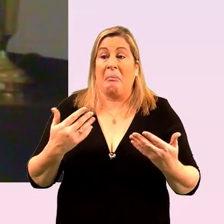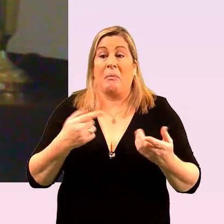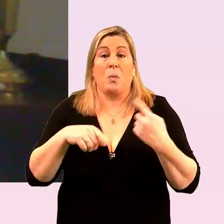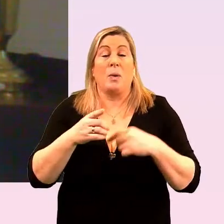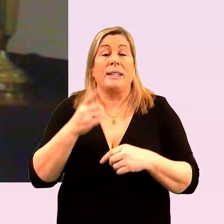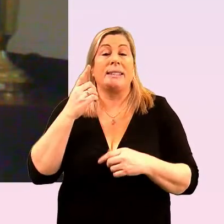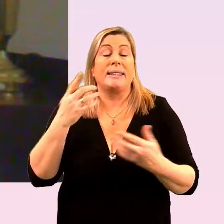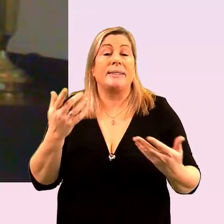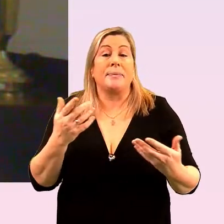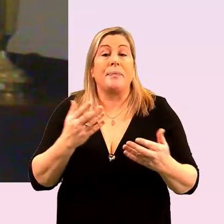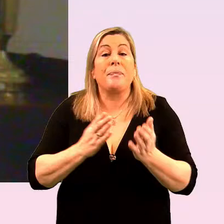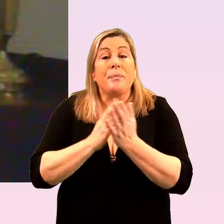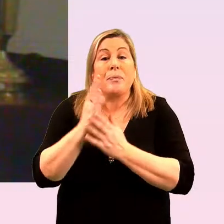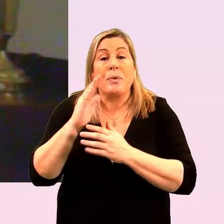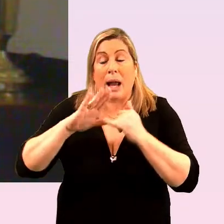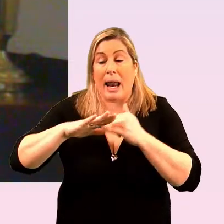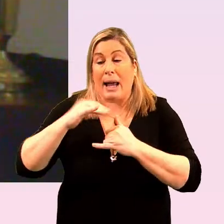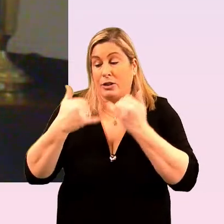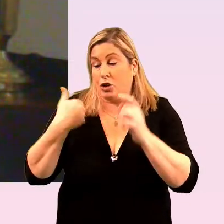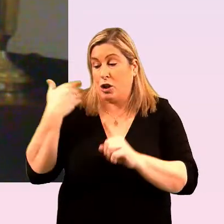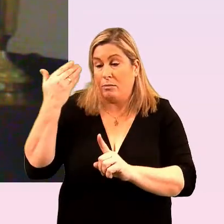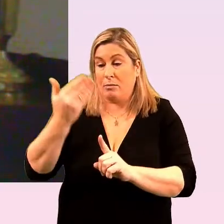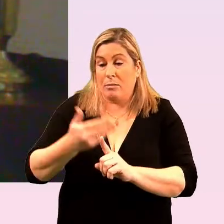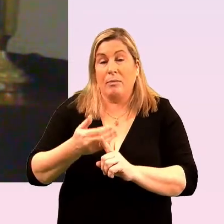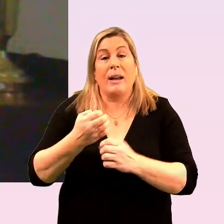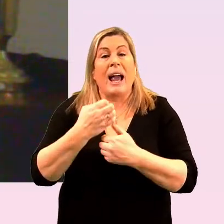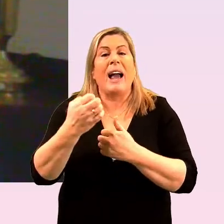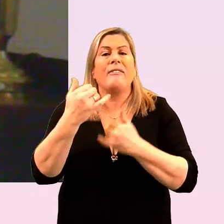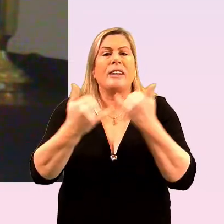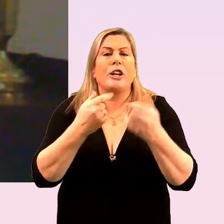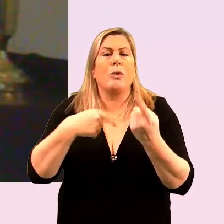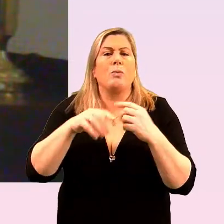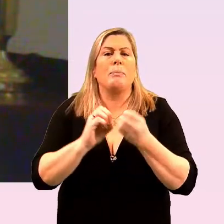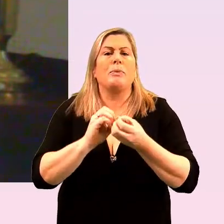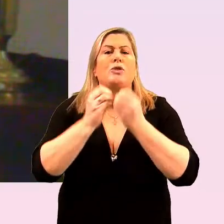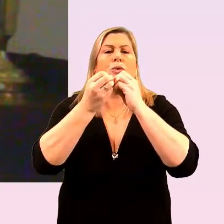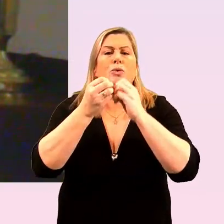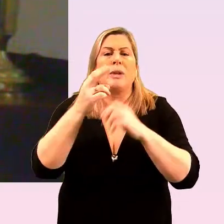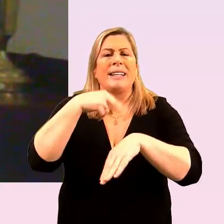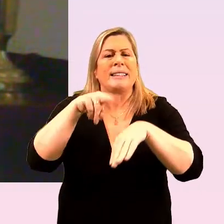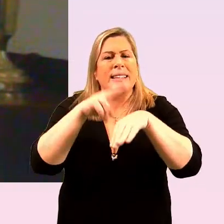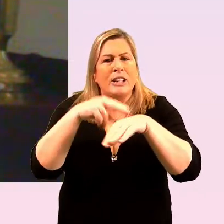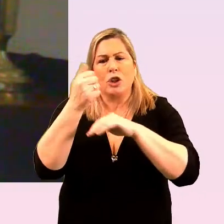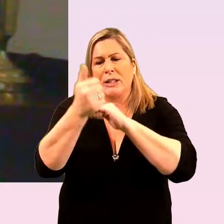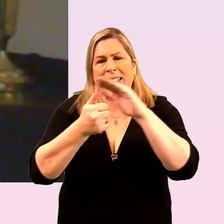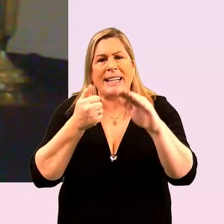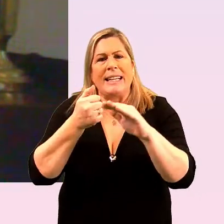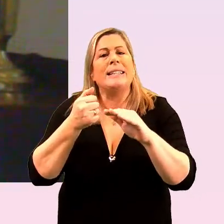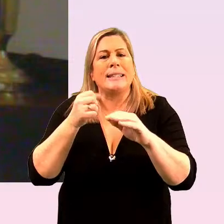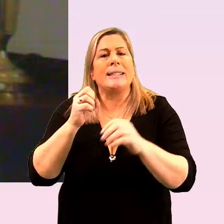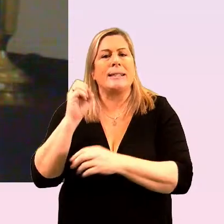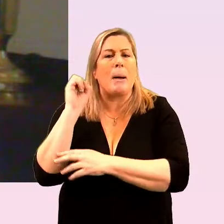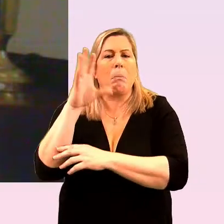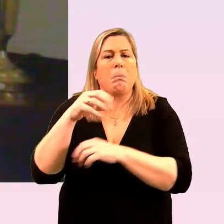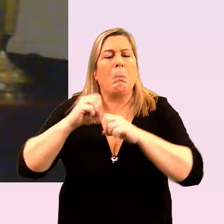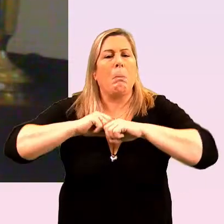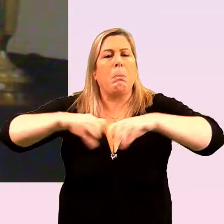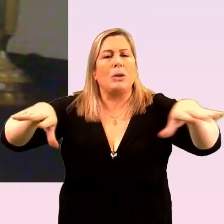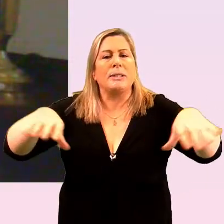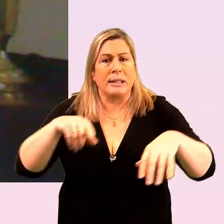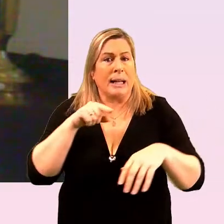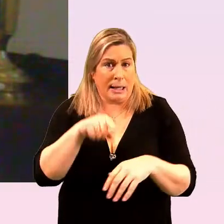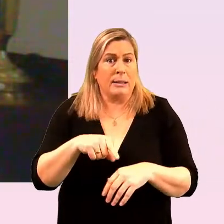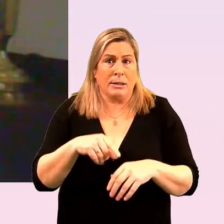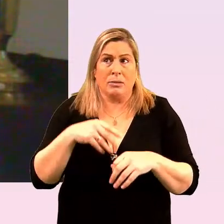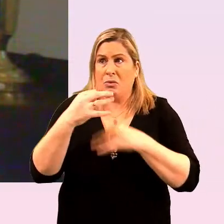did during the last year was every year we produce a national skills bulletin. And that has been going